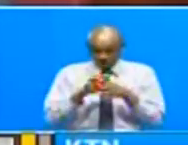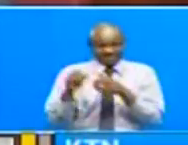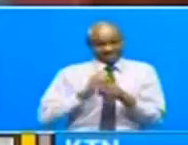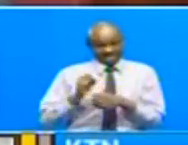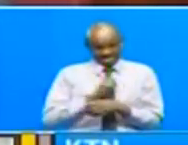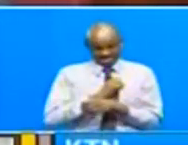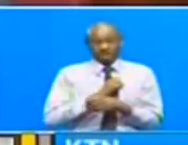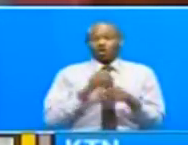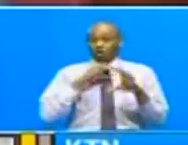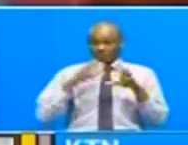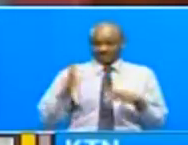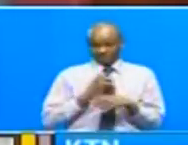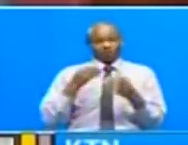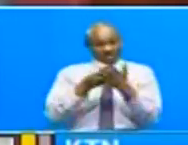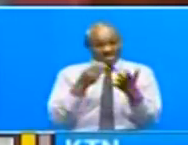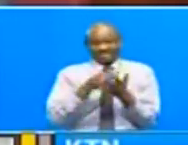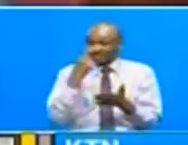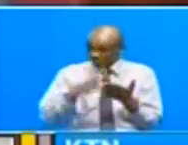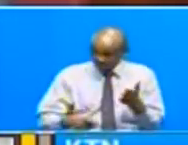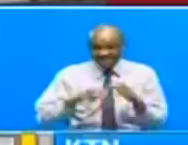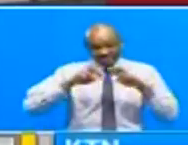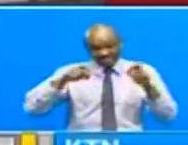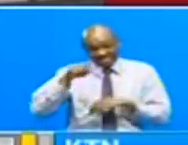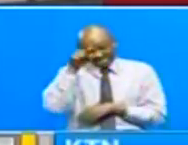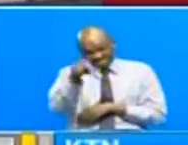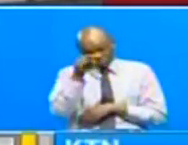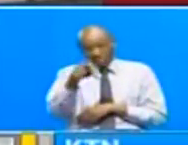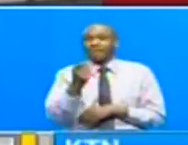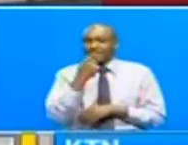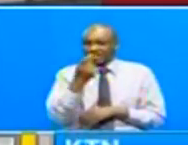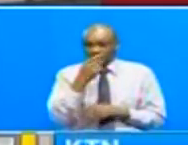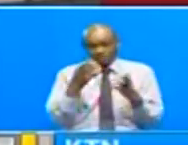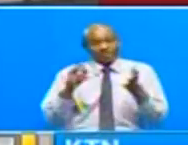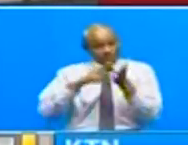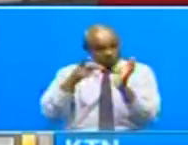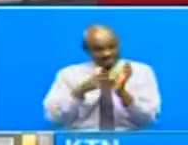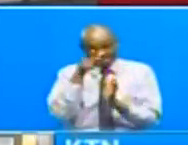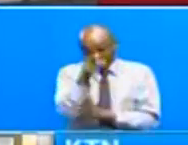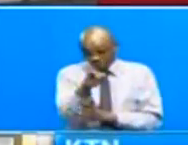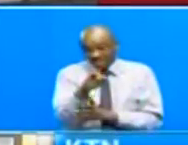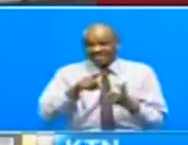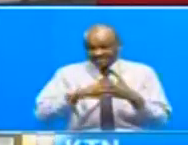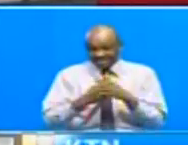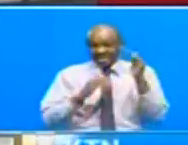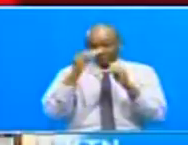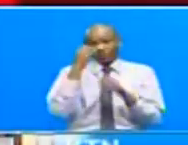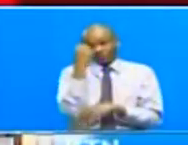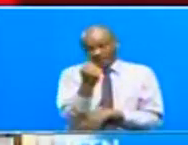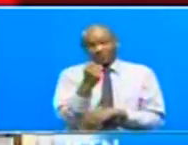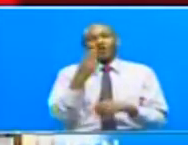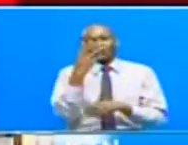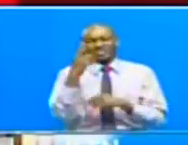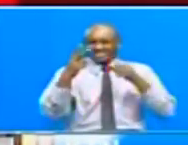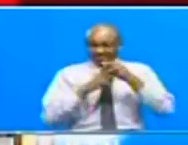on Finance, Commerce and Budget is now investigating the controversial medical equipment project that is targeting level 5 hospitals in each of the